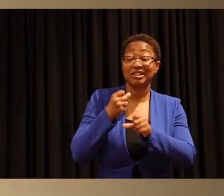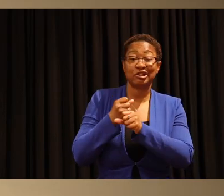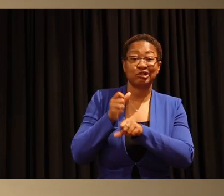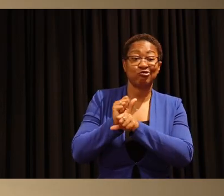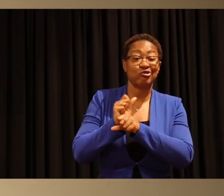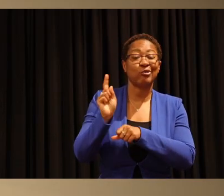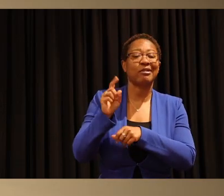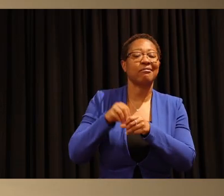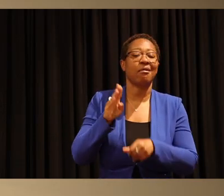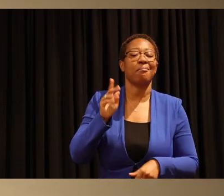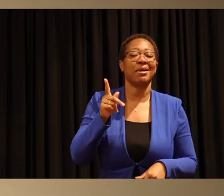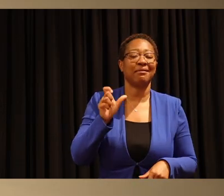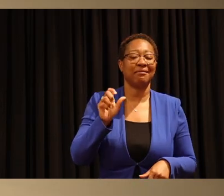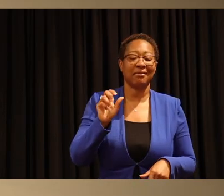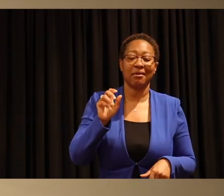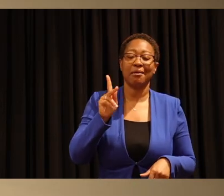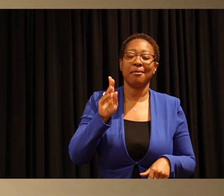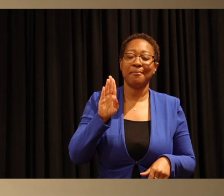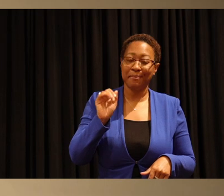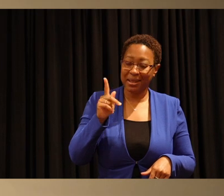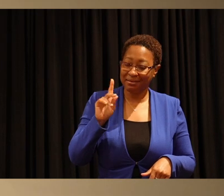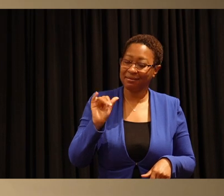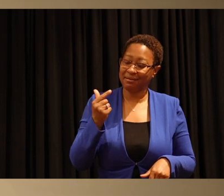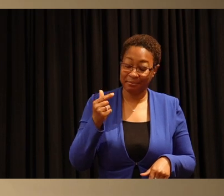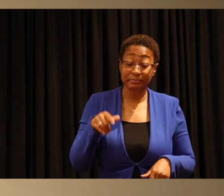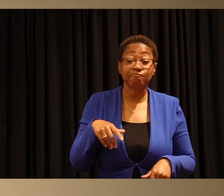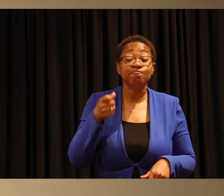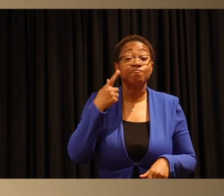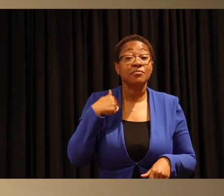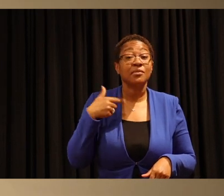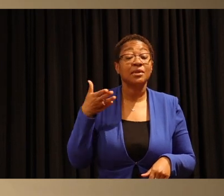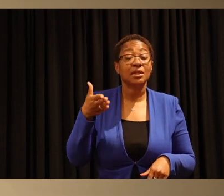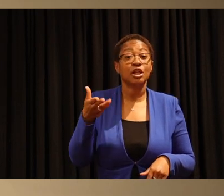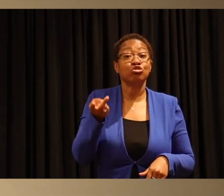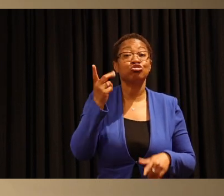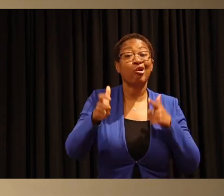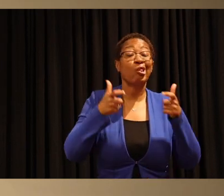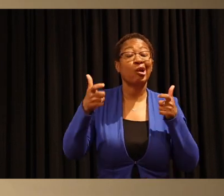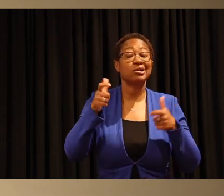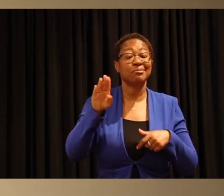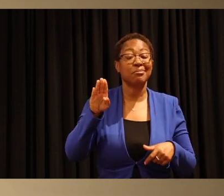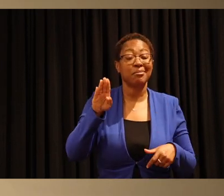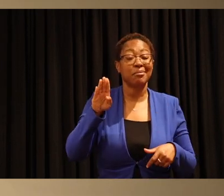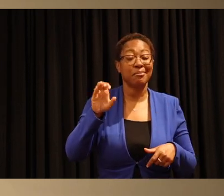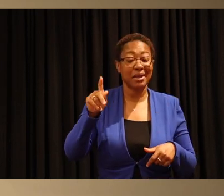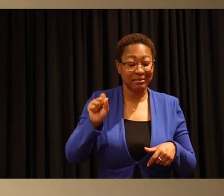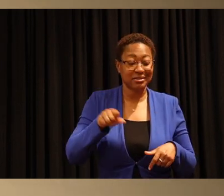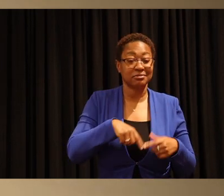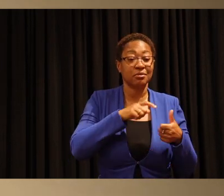in banking. I spent time at the two largest banks here, Comerica and